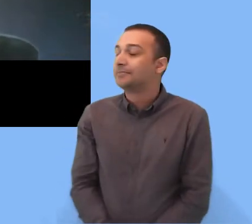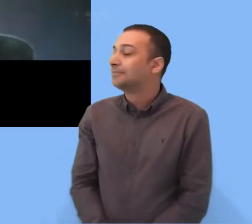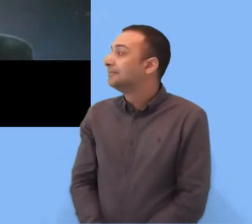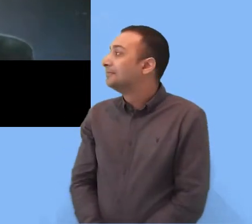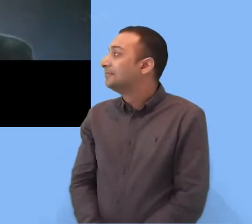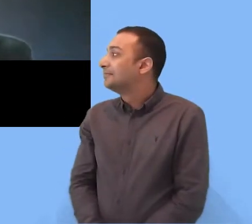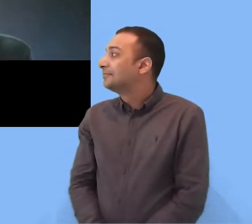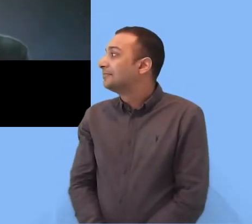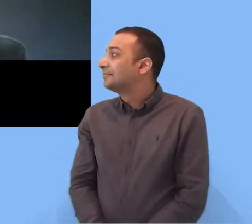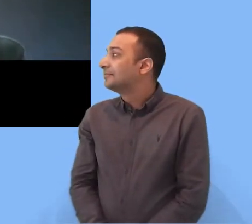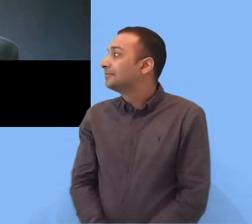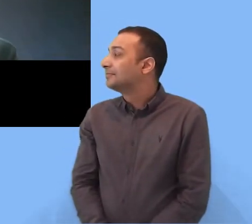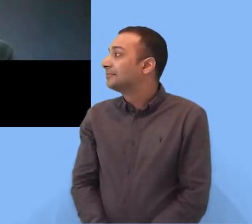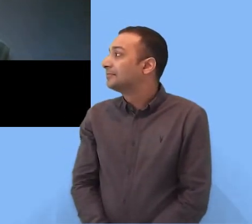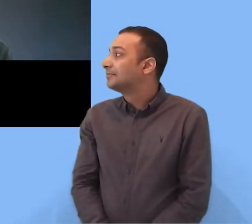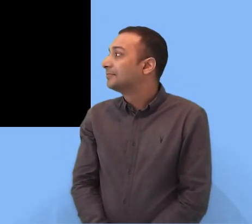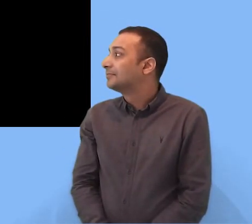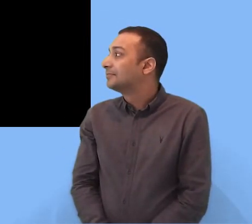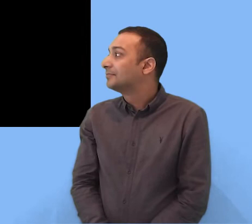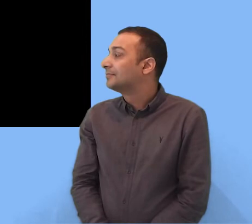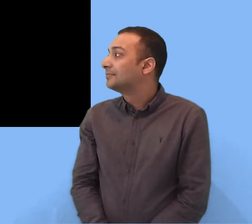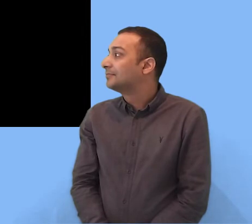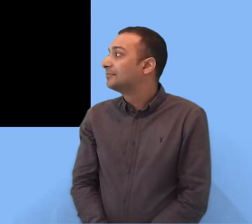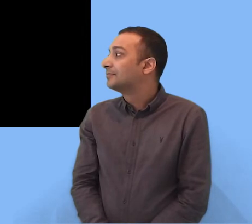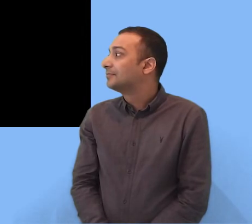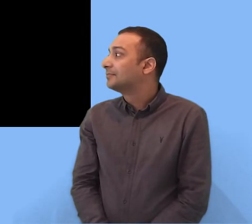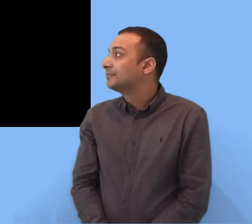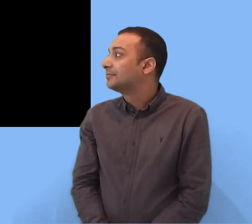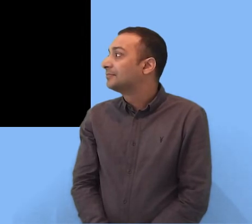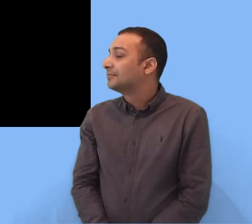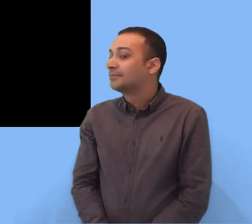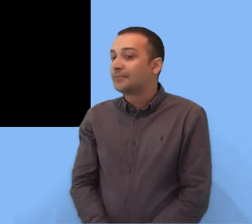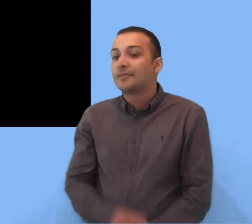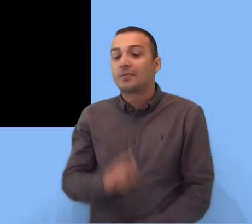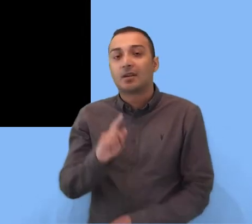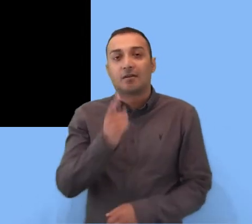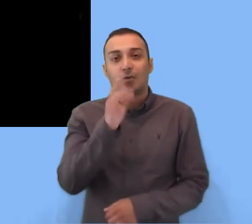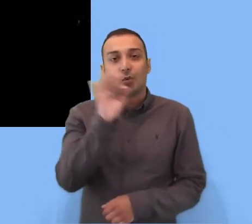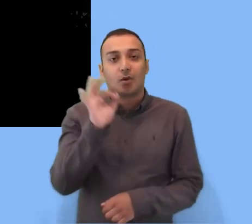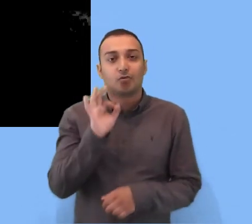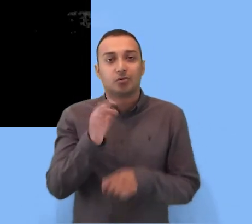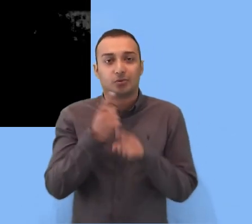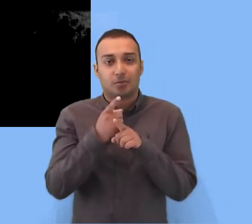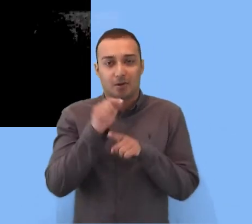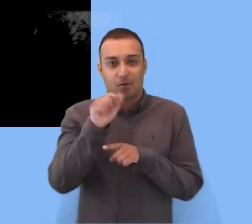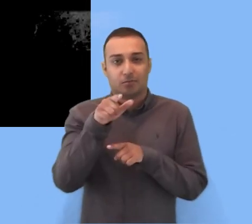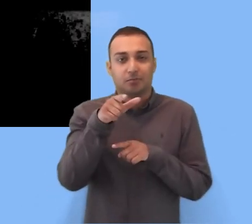one was around what you were talking about aspirations and